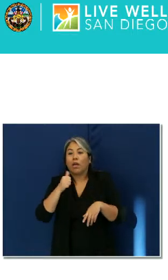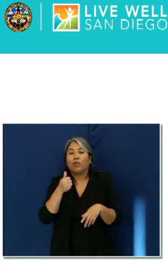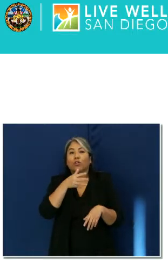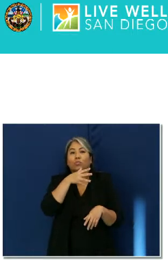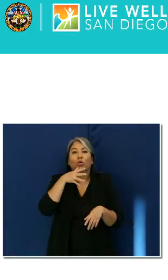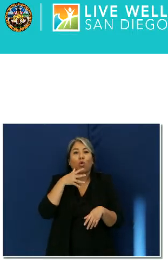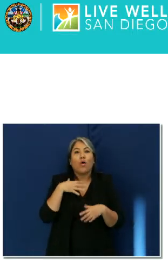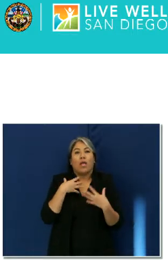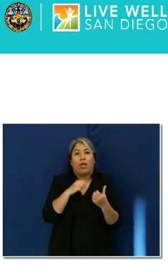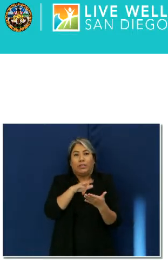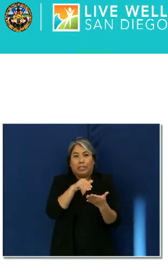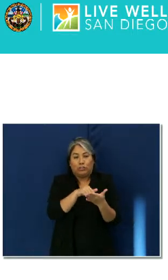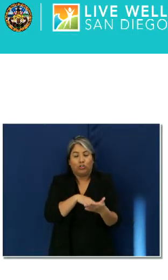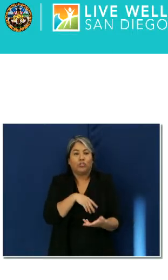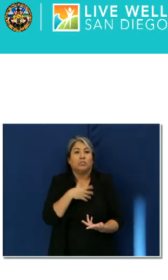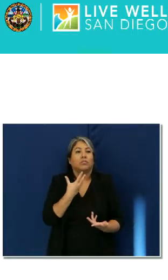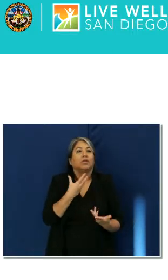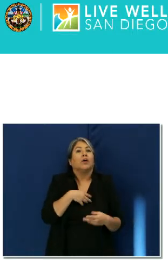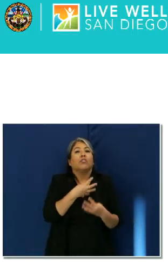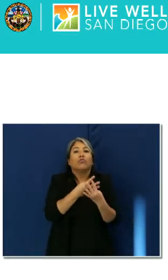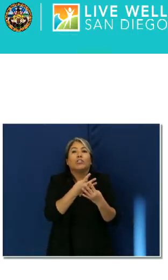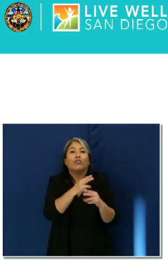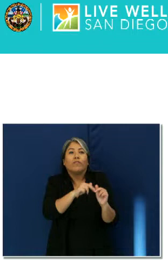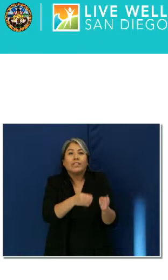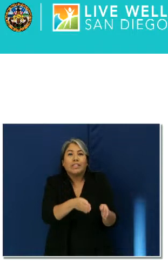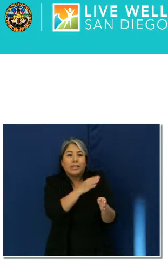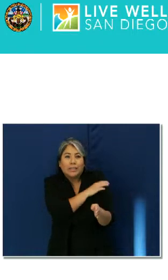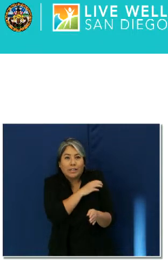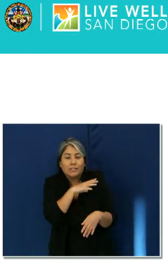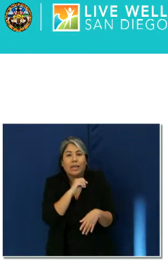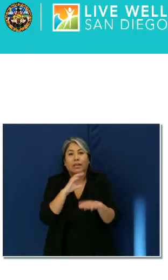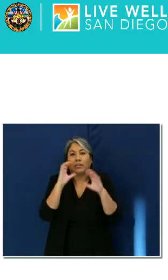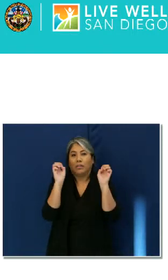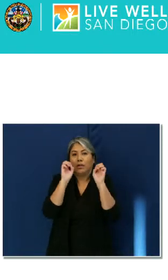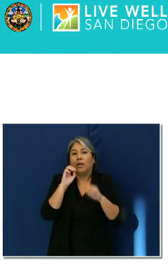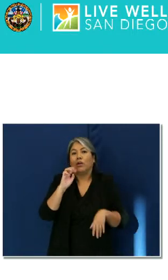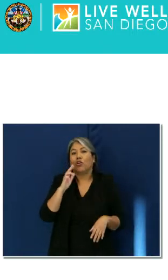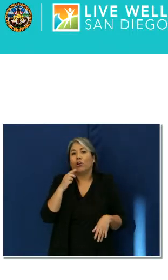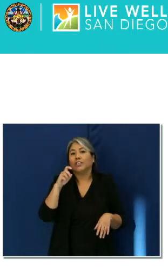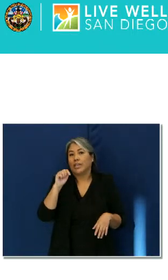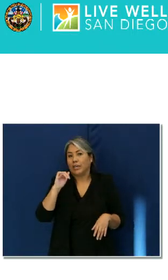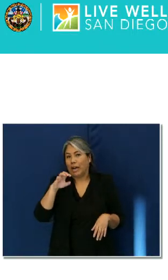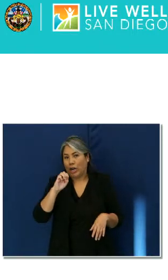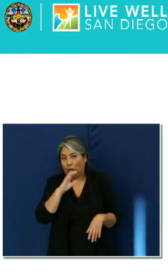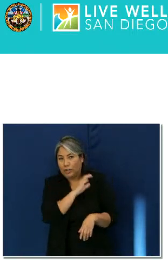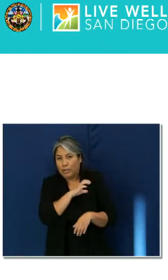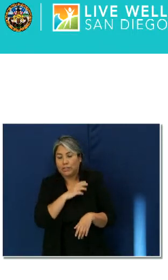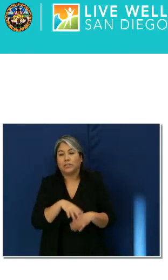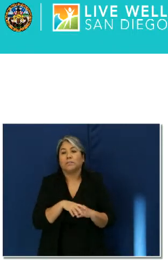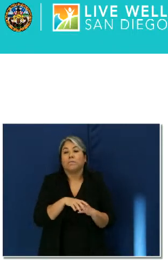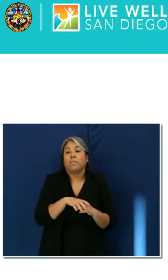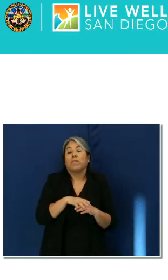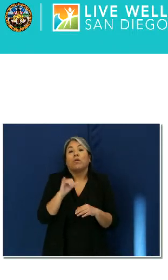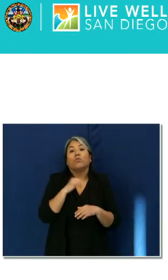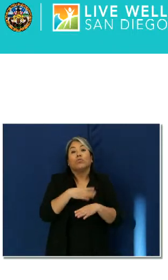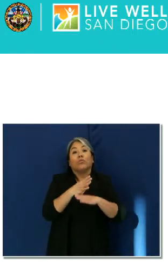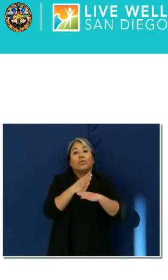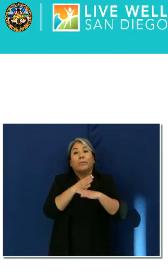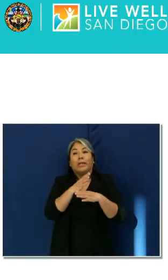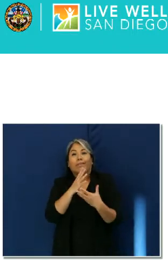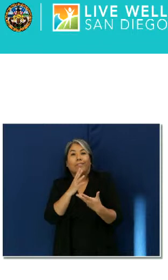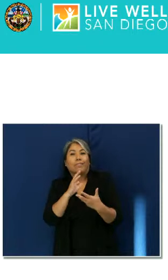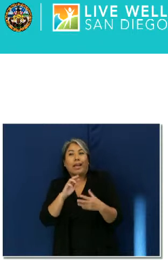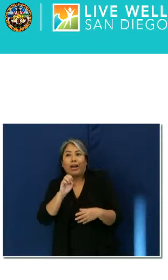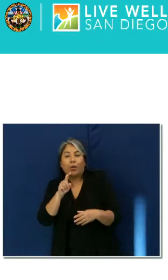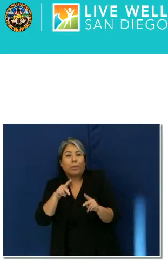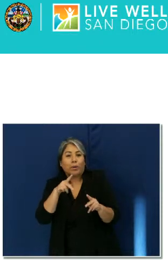health centers, correctional facility clinics, and urgent care clinics, intermediate care for persons who need